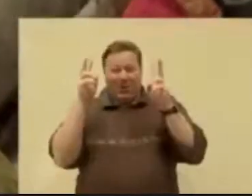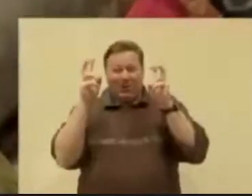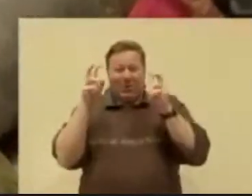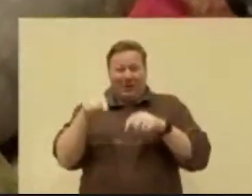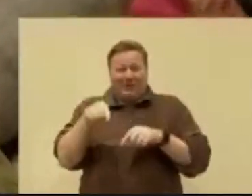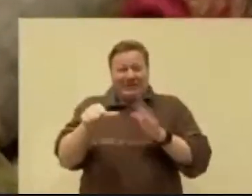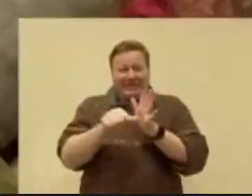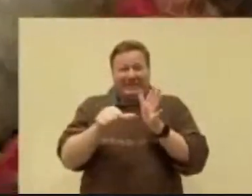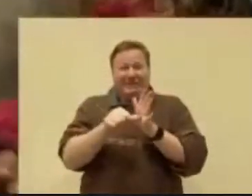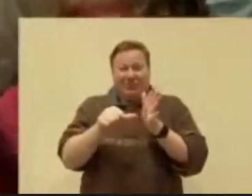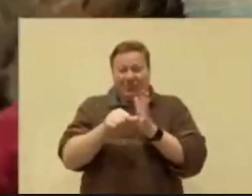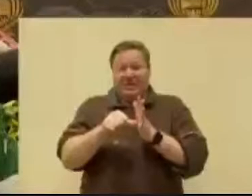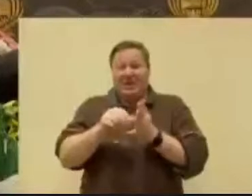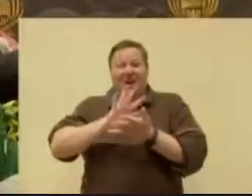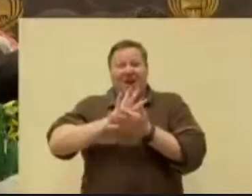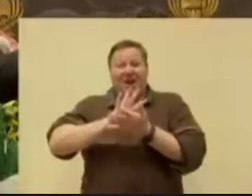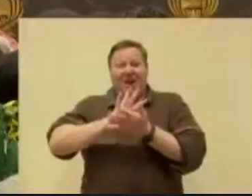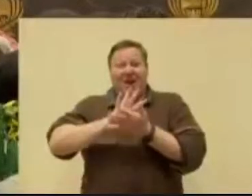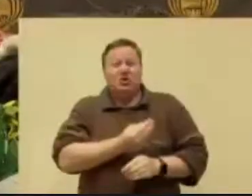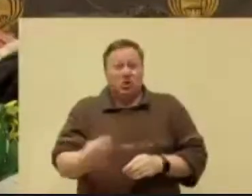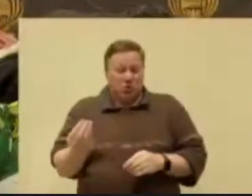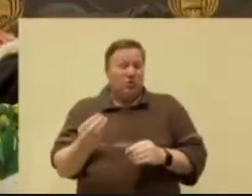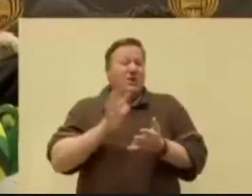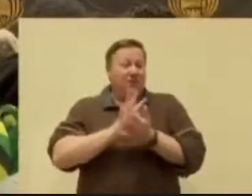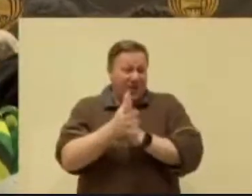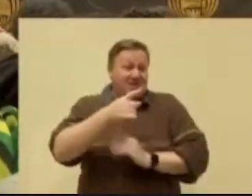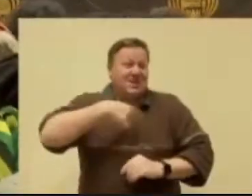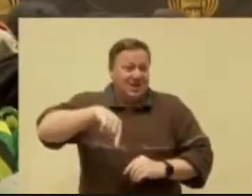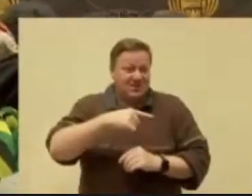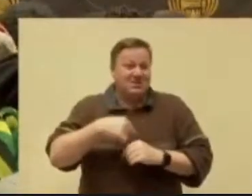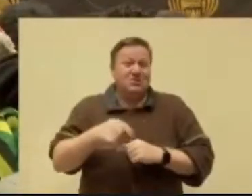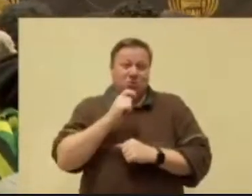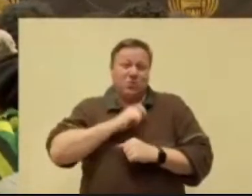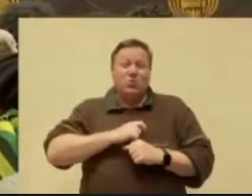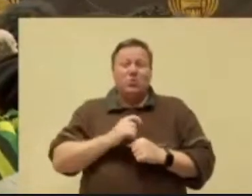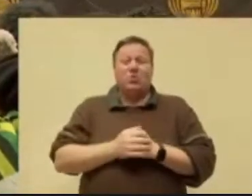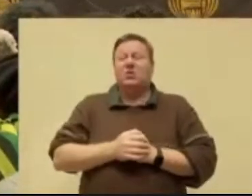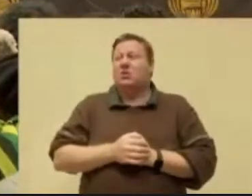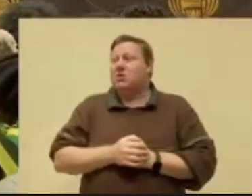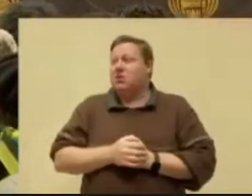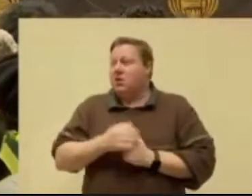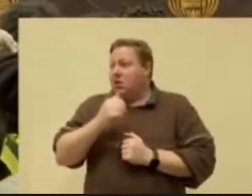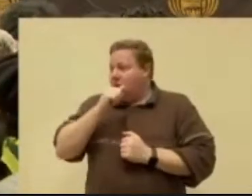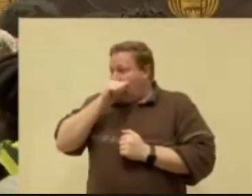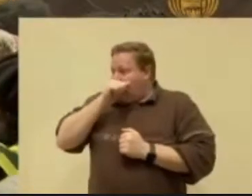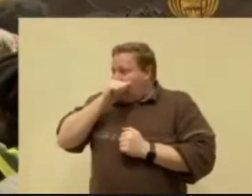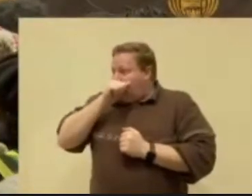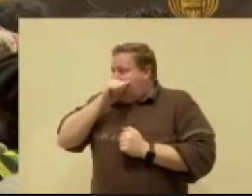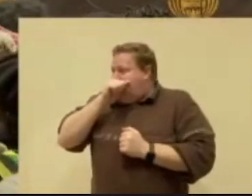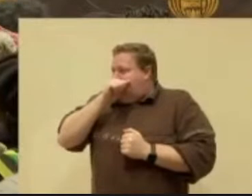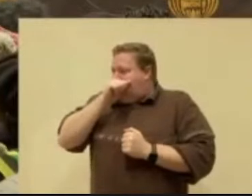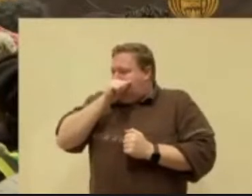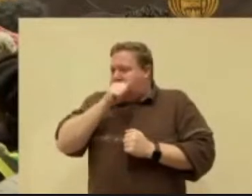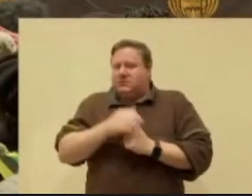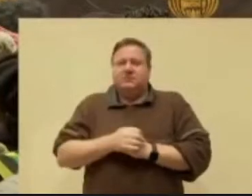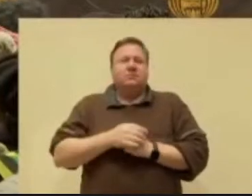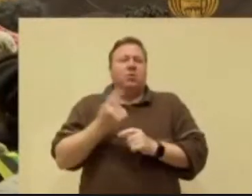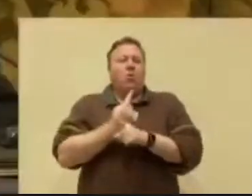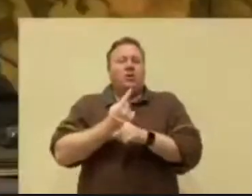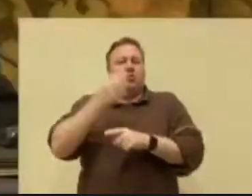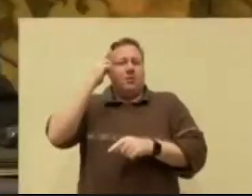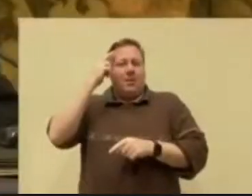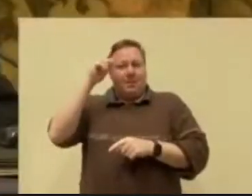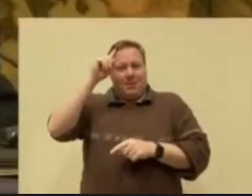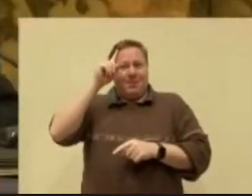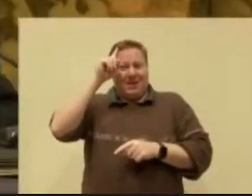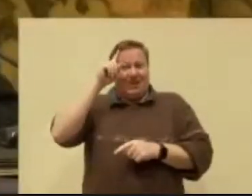and it affects our children and affects our children affects us so that's why the former president says mandela that's the key to our